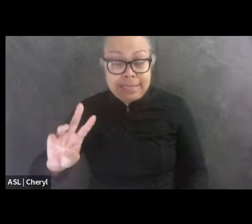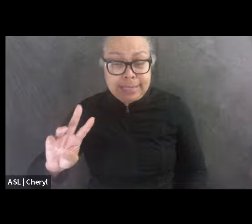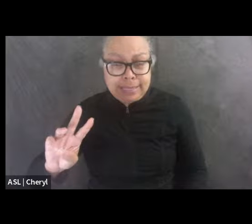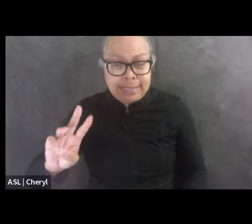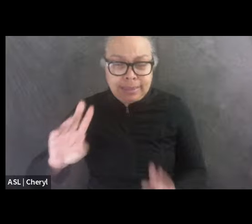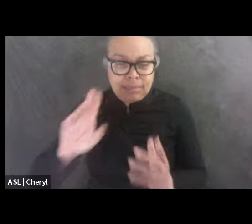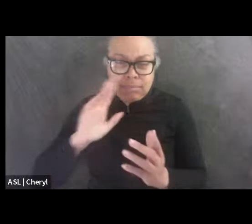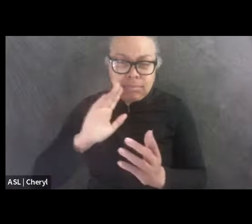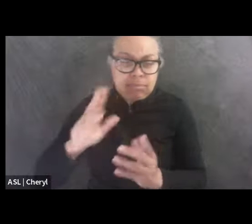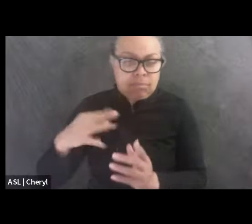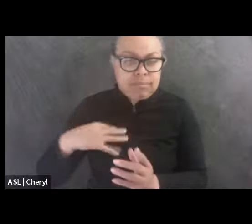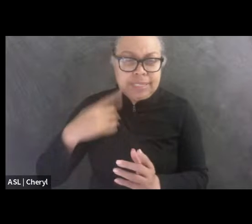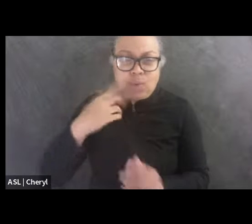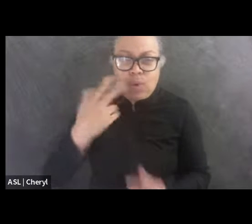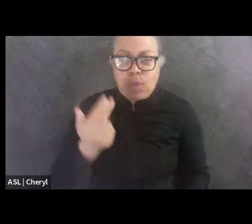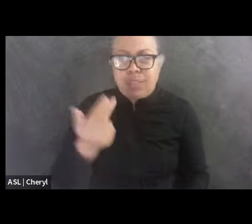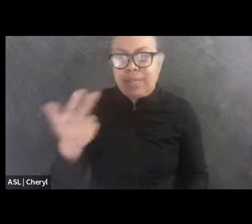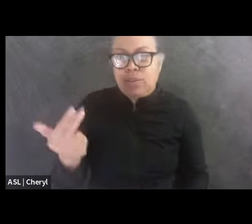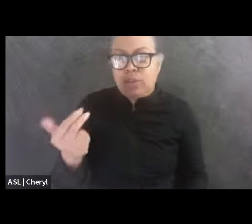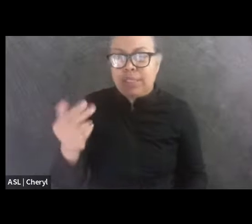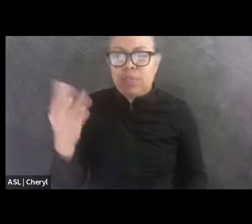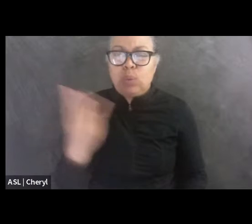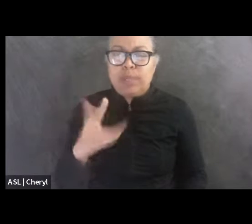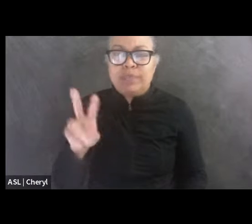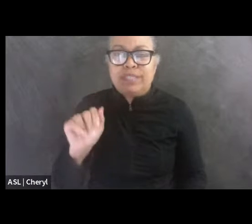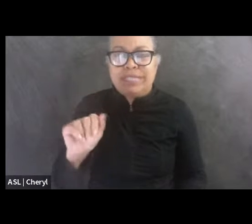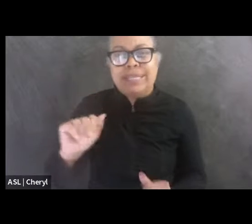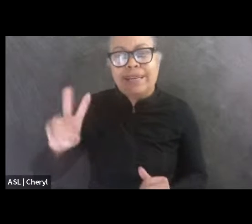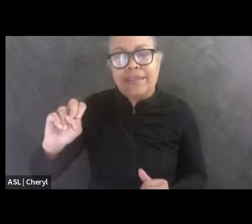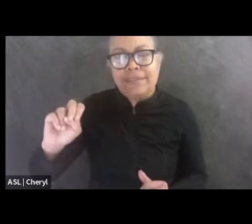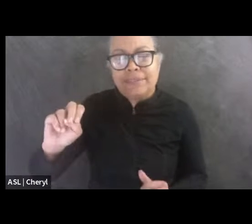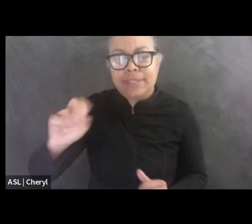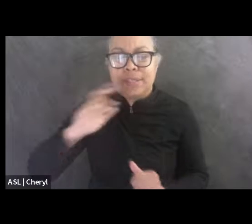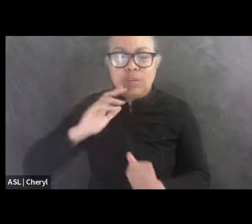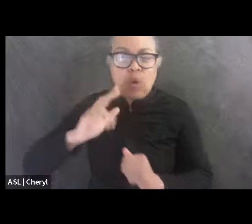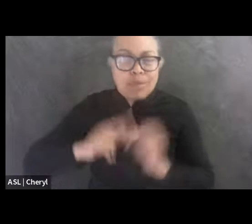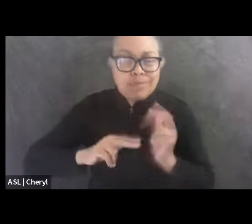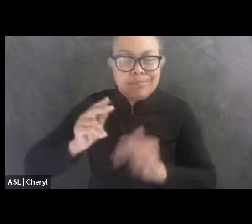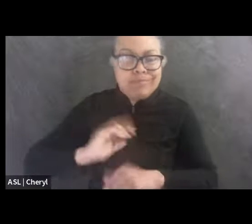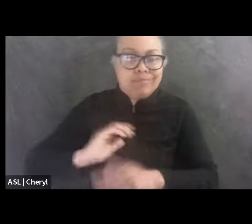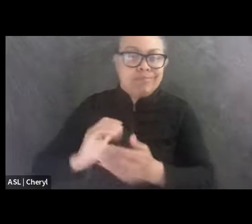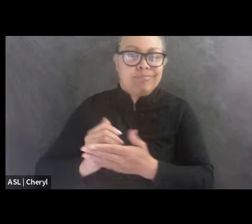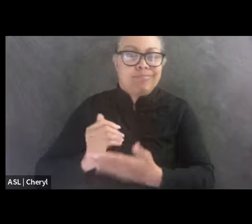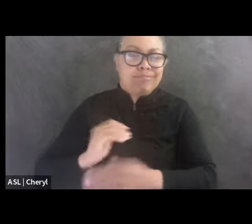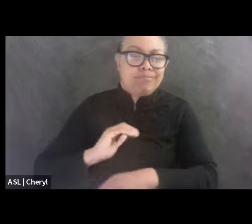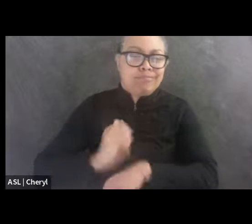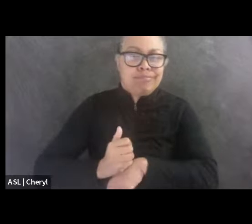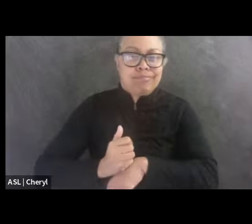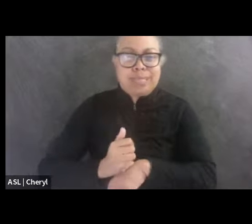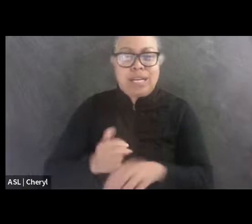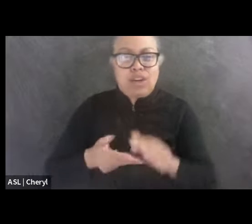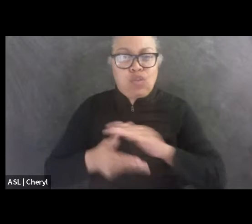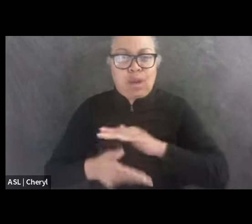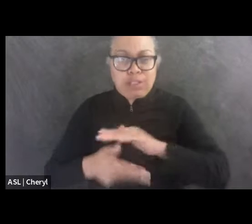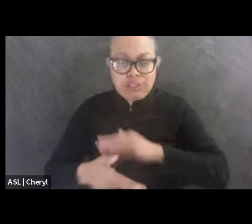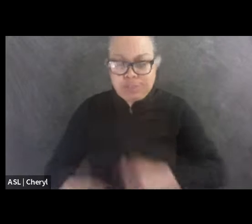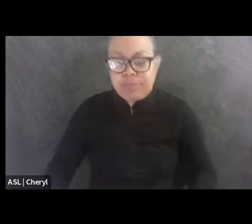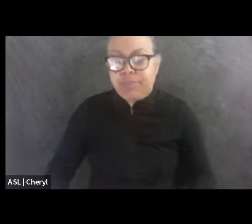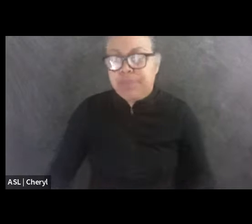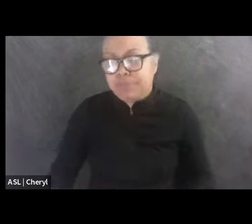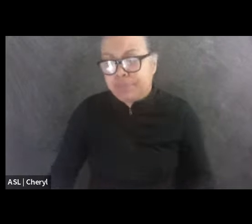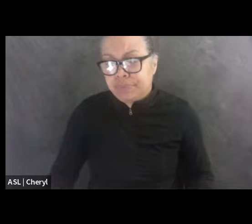application for 1313 West Virginia Ave. That's for construction of a garage. We're going to discuss